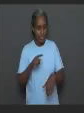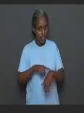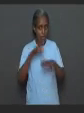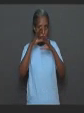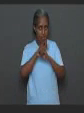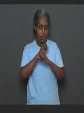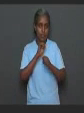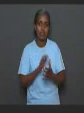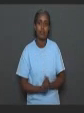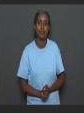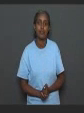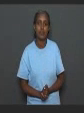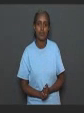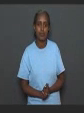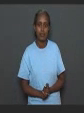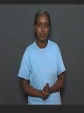Time's up.